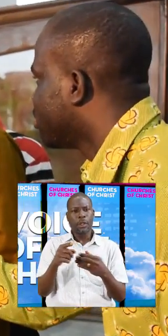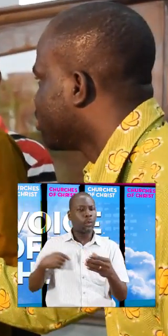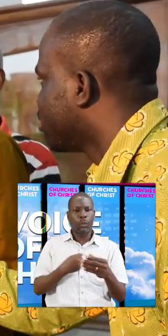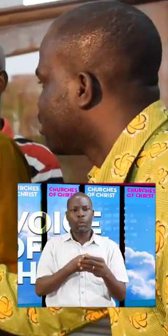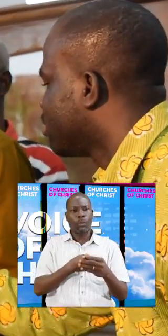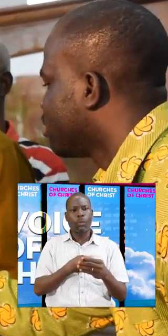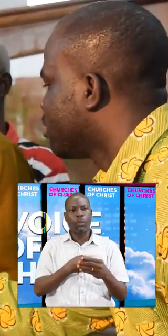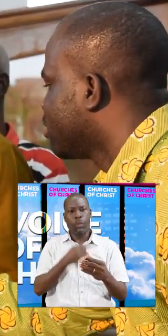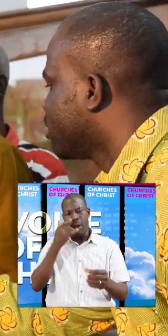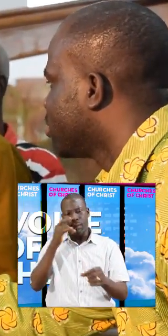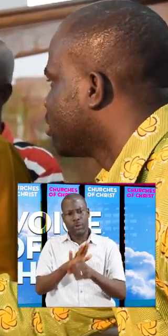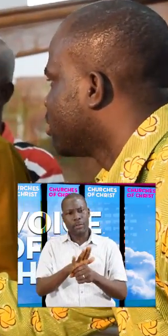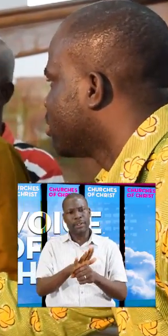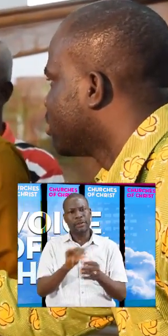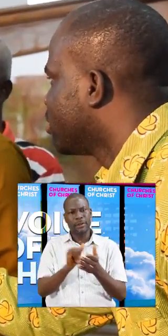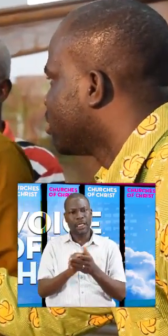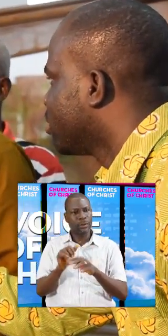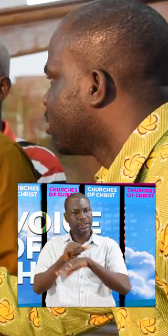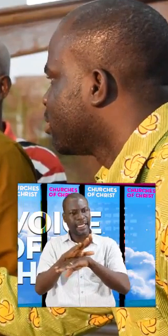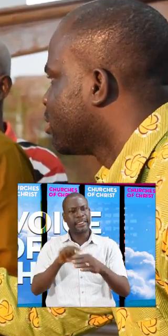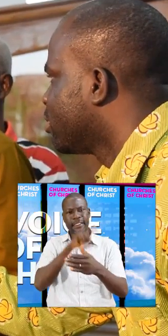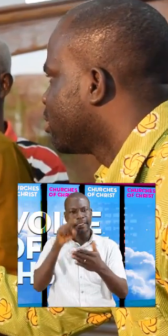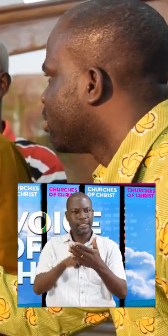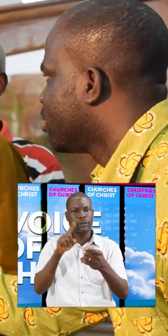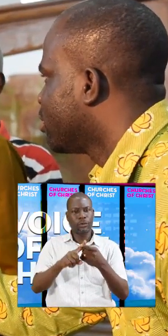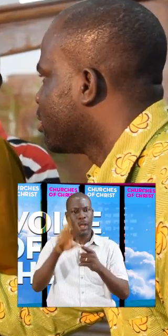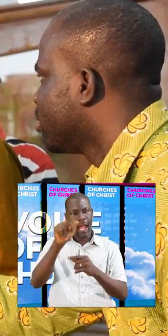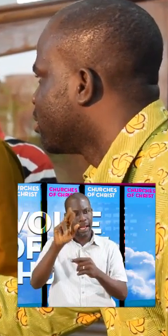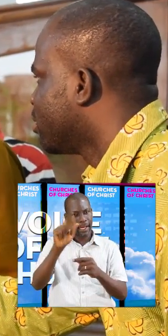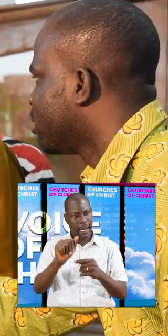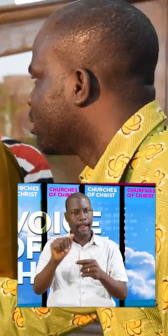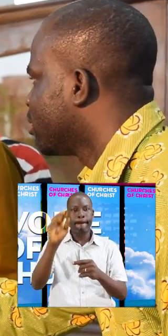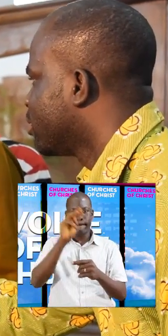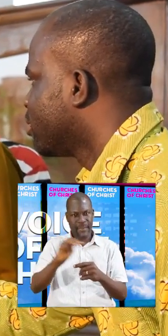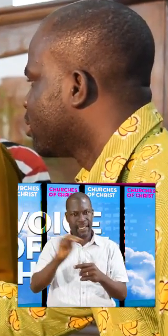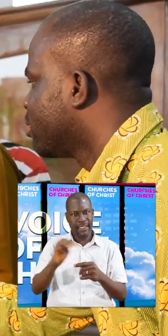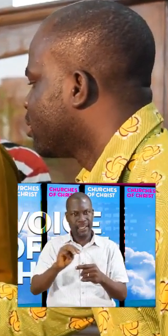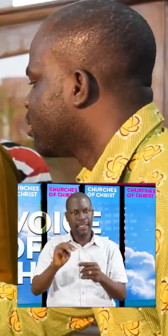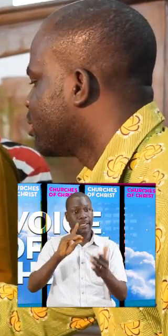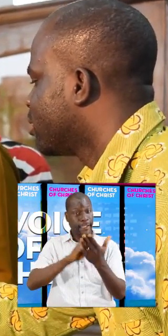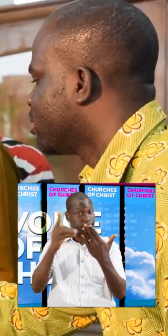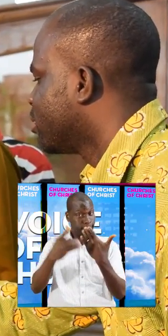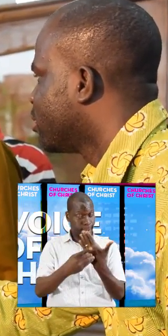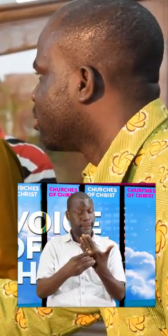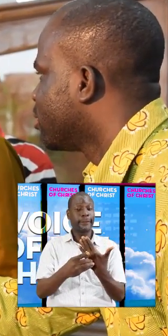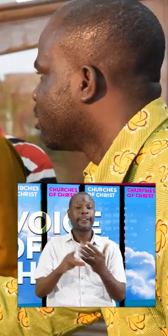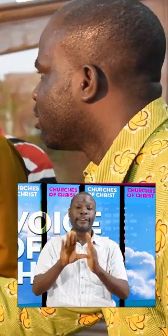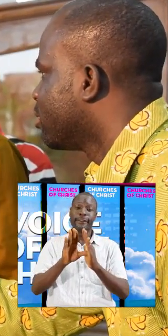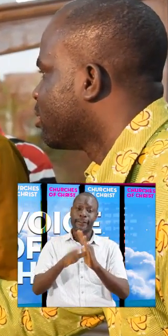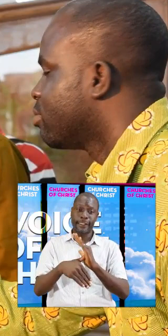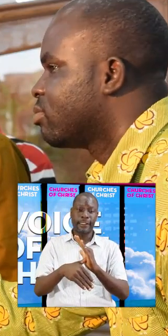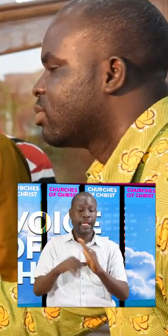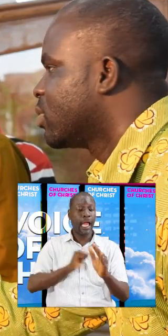Yes, I'm a boss, yeah, the way ever call and cry as early as Monday, date in a was or no.